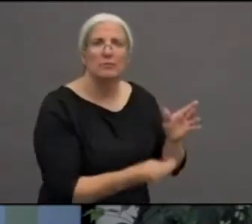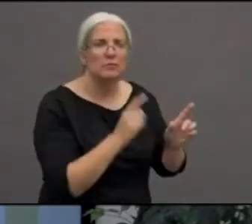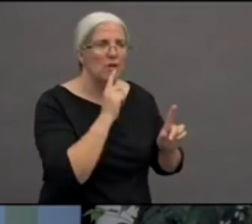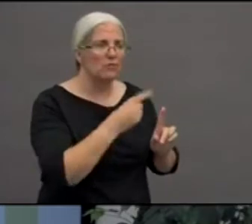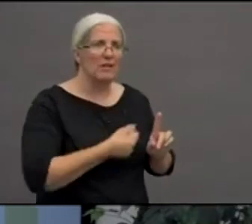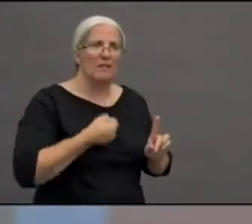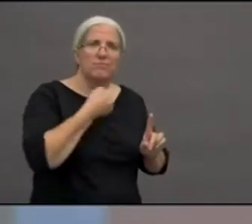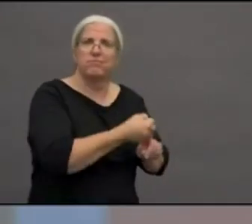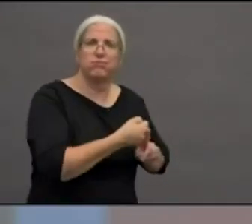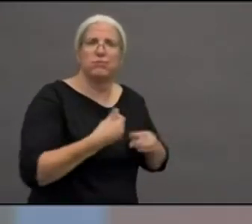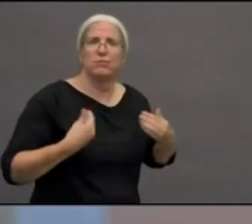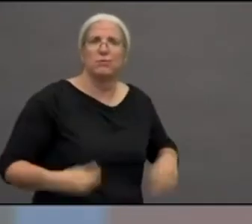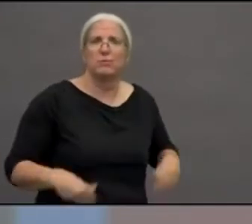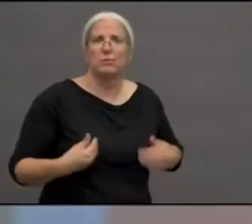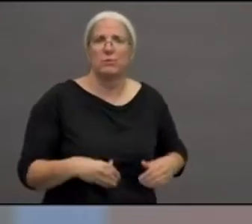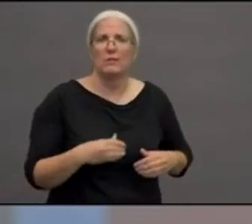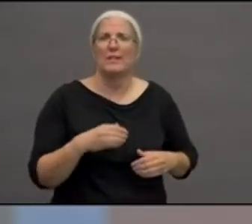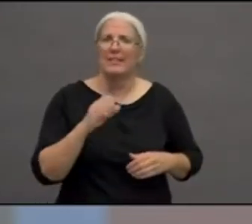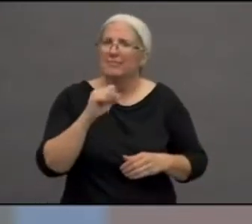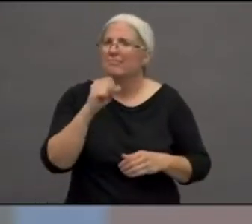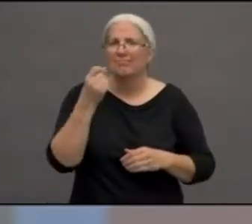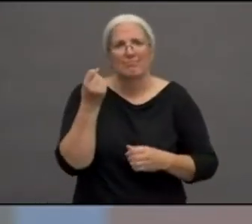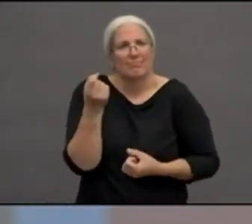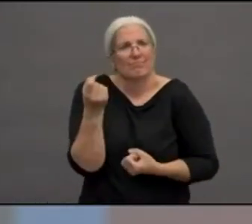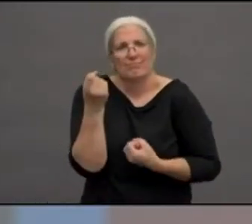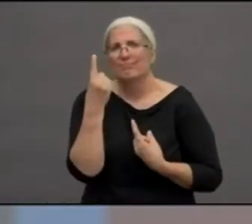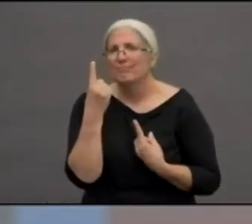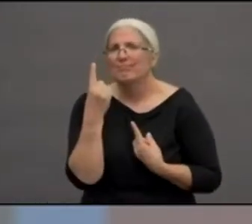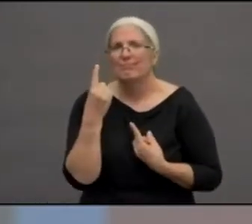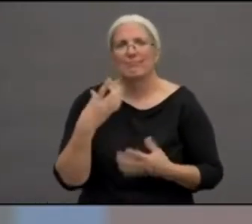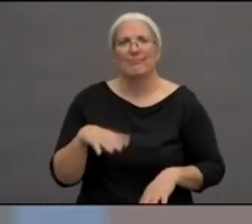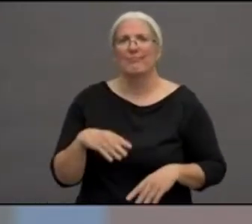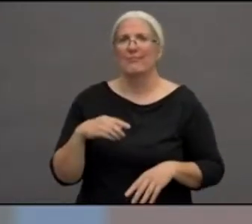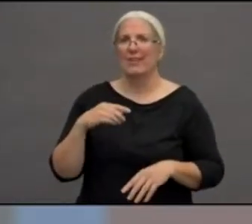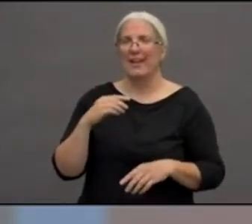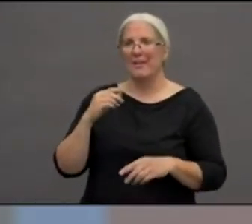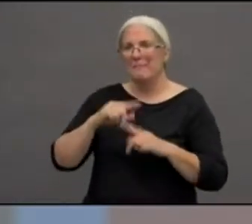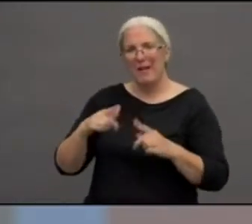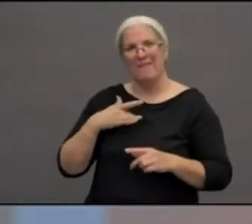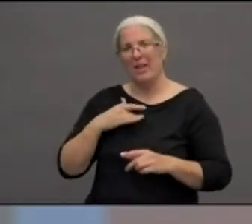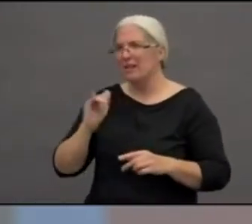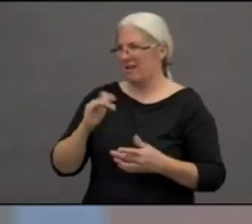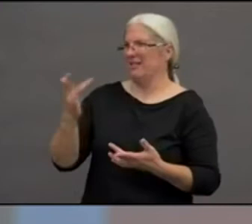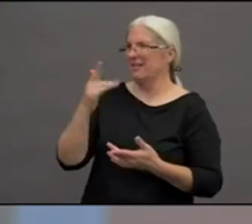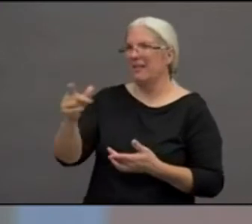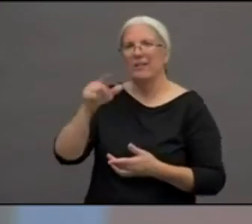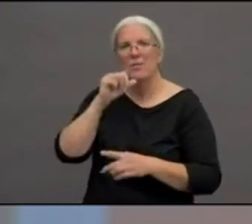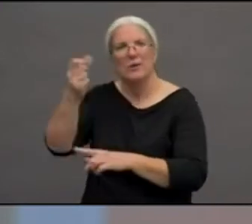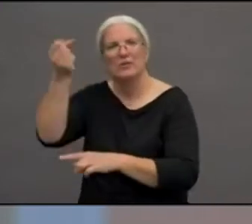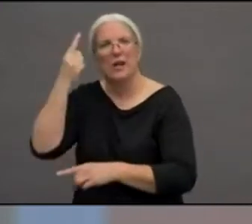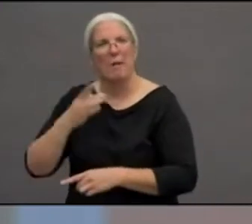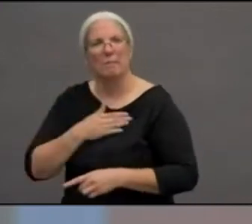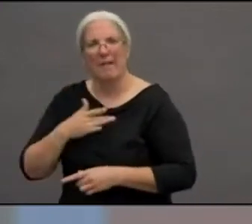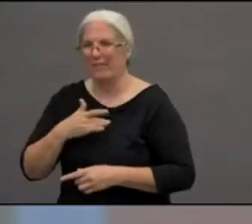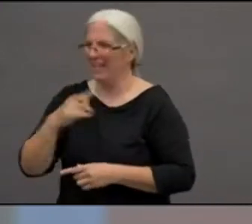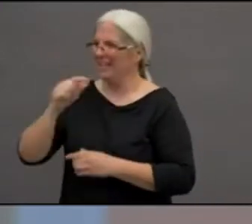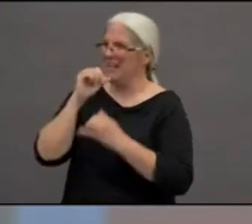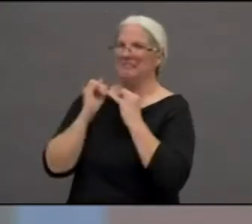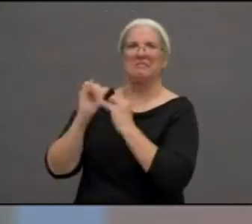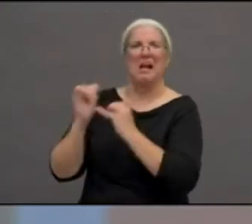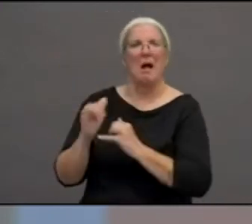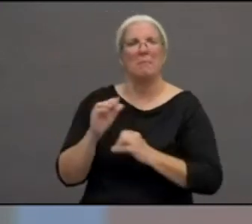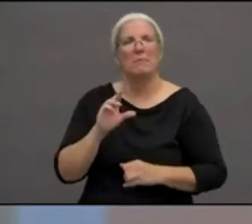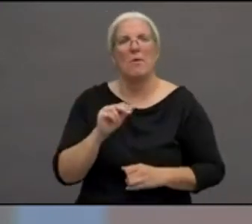impacts us as well. And it can feel like nobody understands our experience or nobody has the same experience that we do. So it